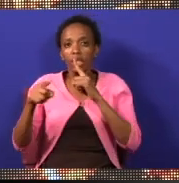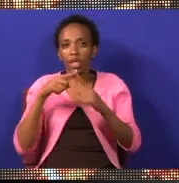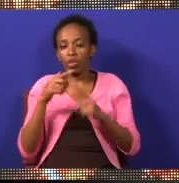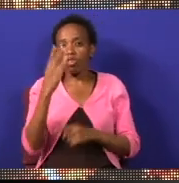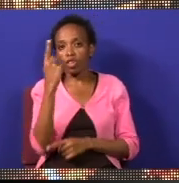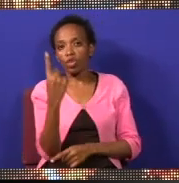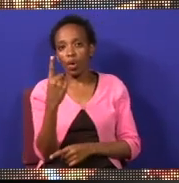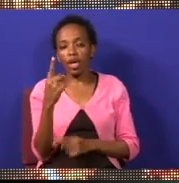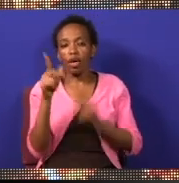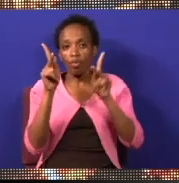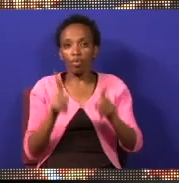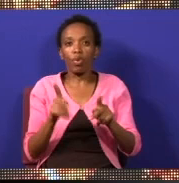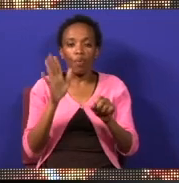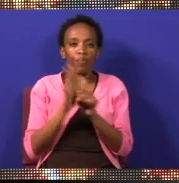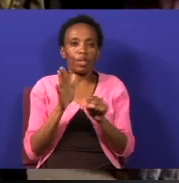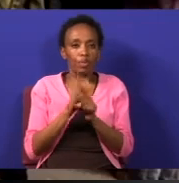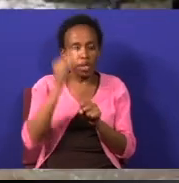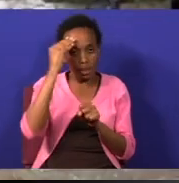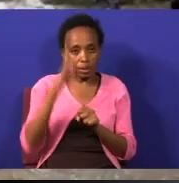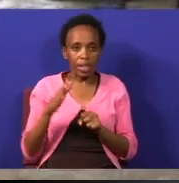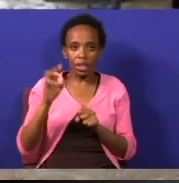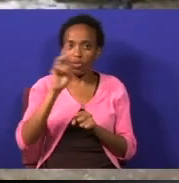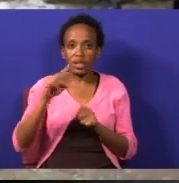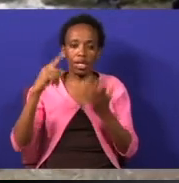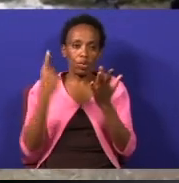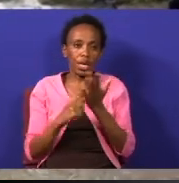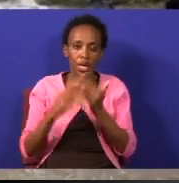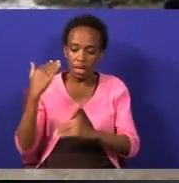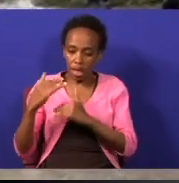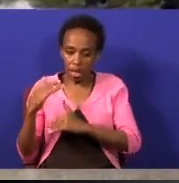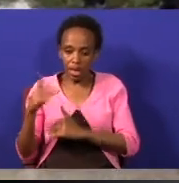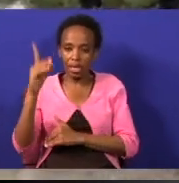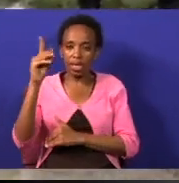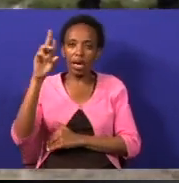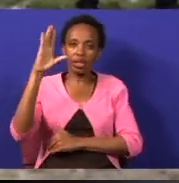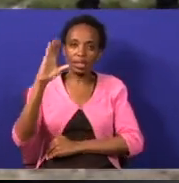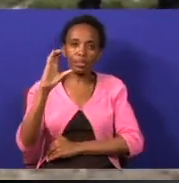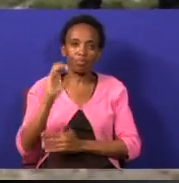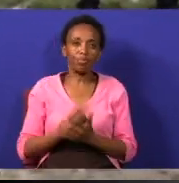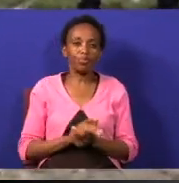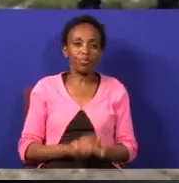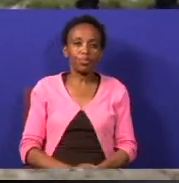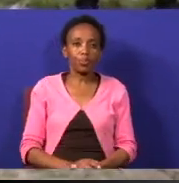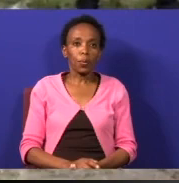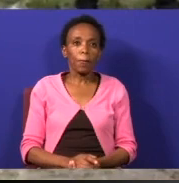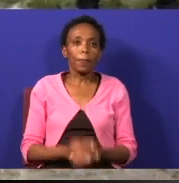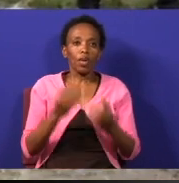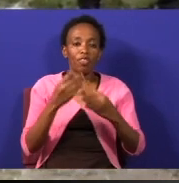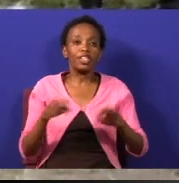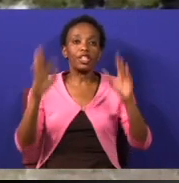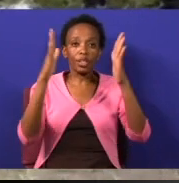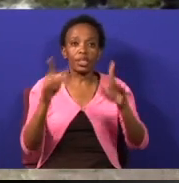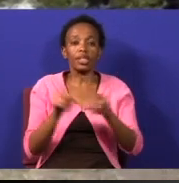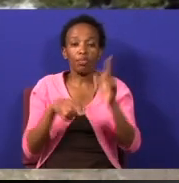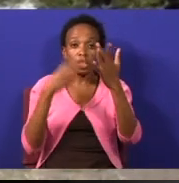41 people, mostly students, in western Uganda, close to the border of the Democratic Republic of the Congo. Officials and